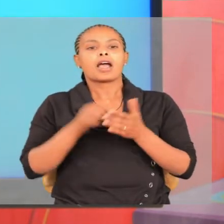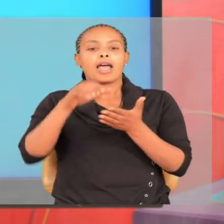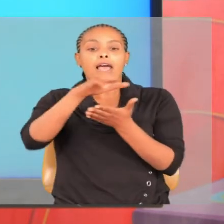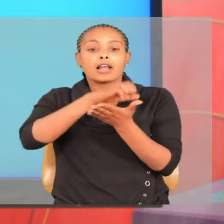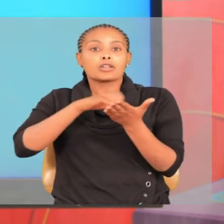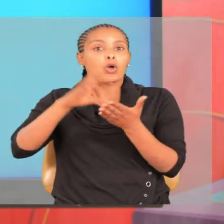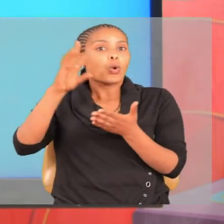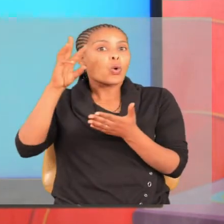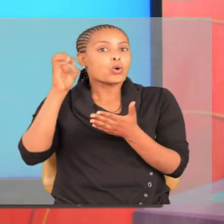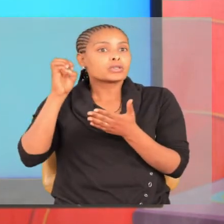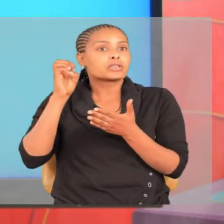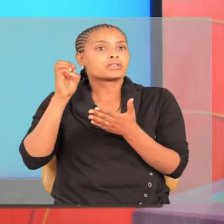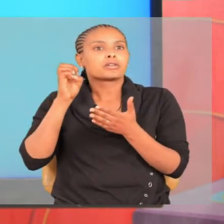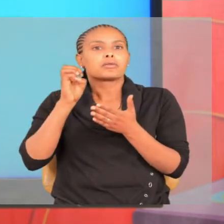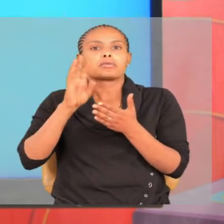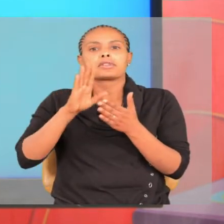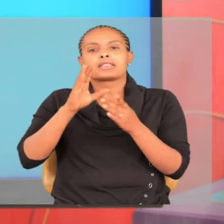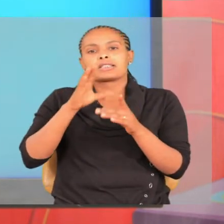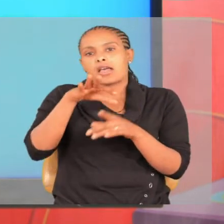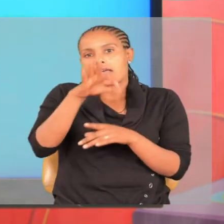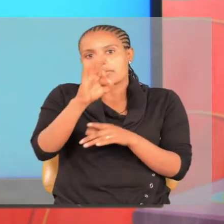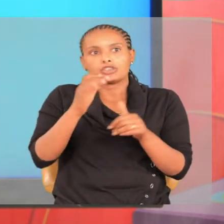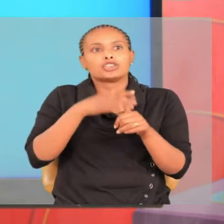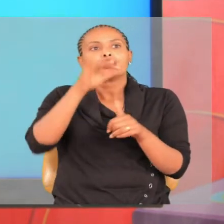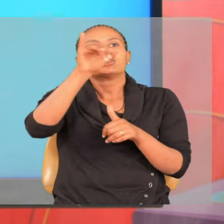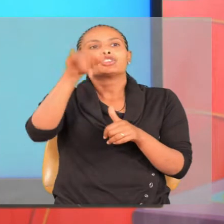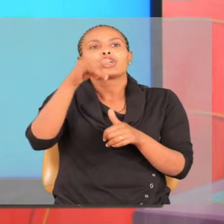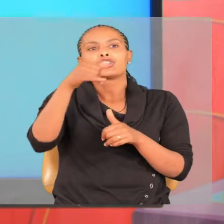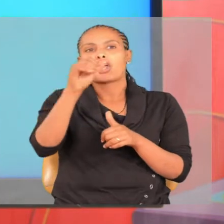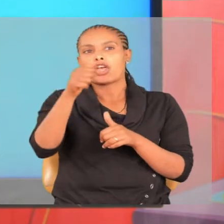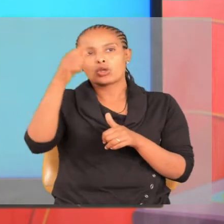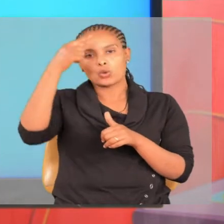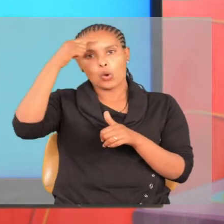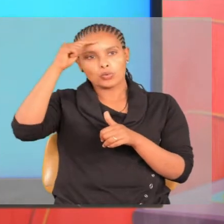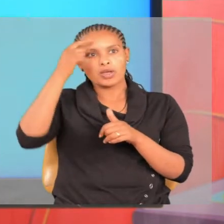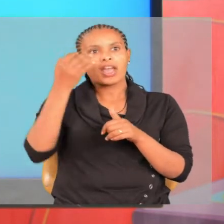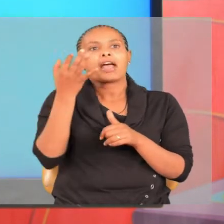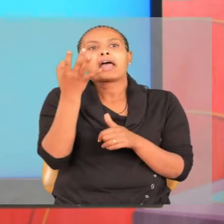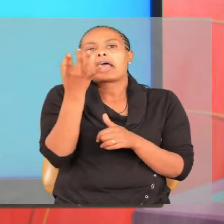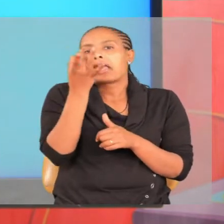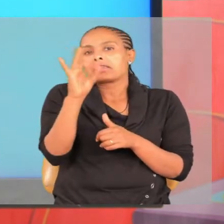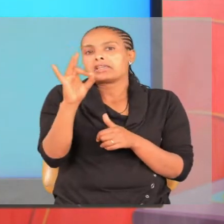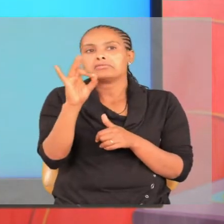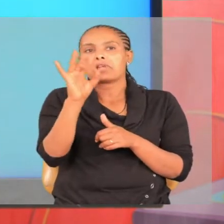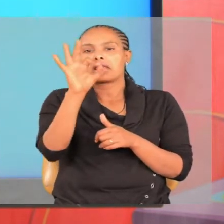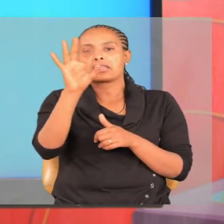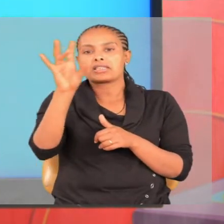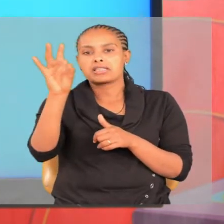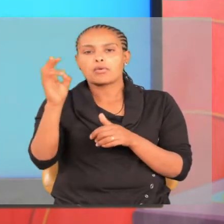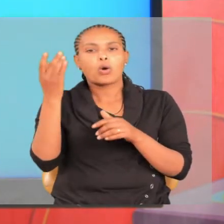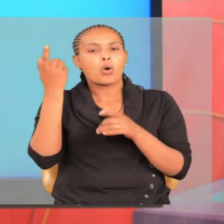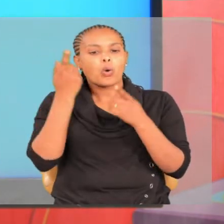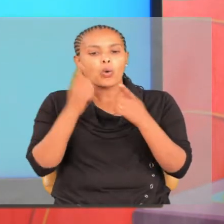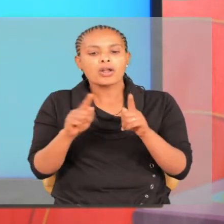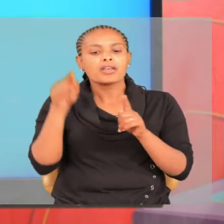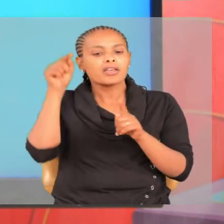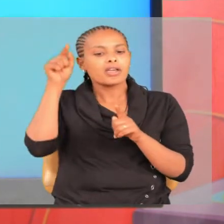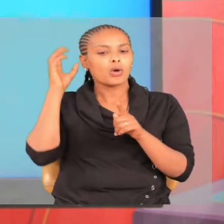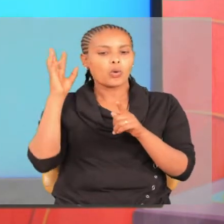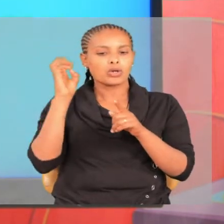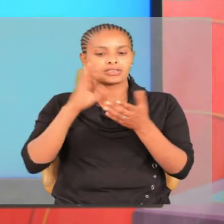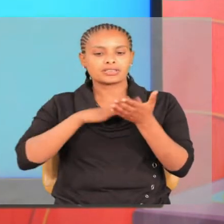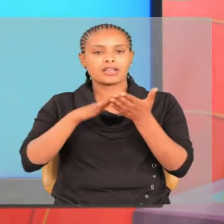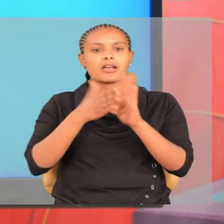Electron was discovered by J.J. Thomson in 1897 when he was studying the properties